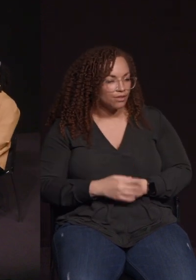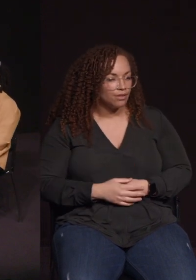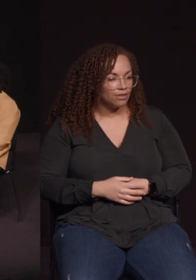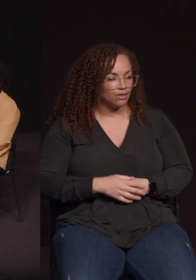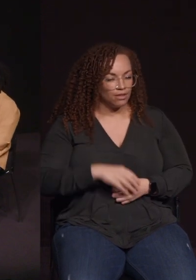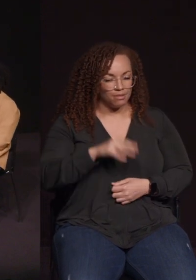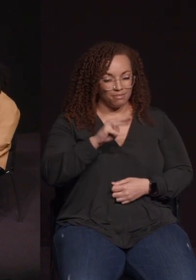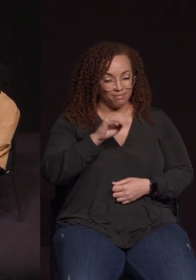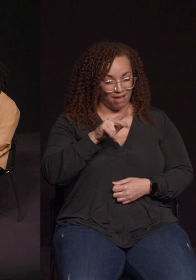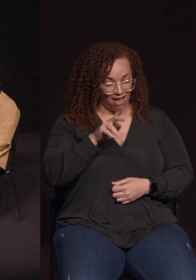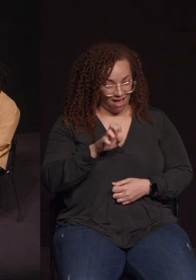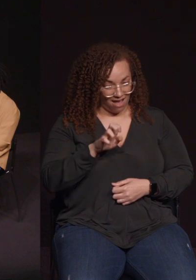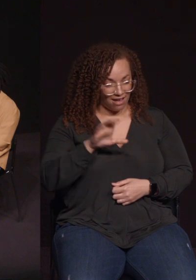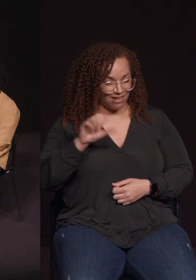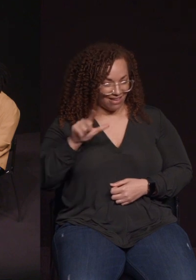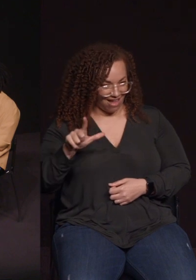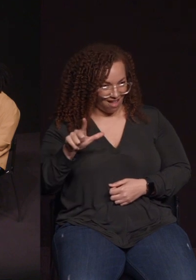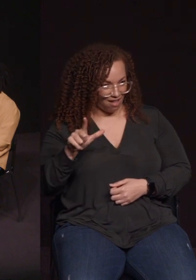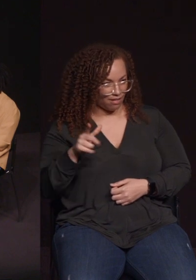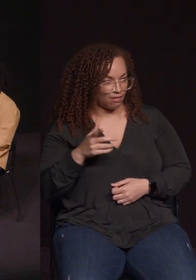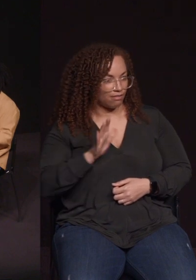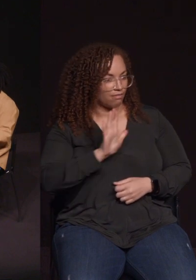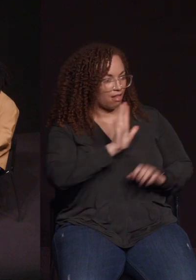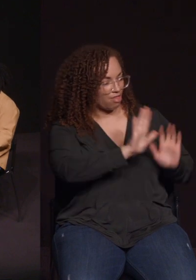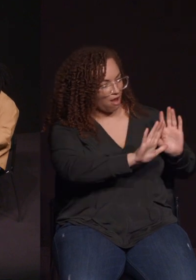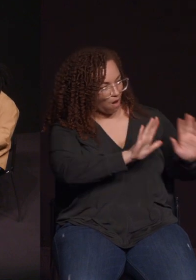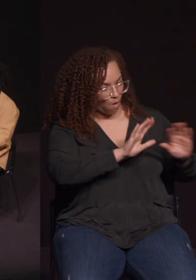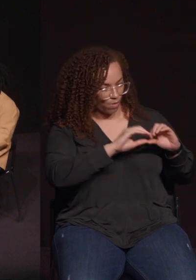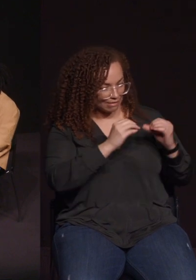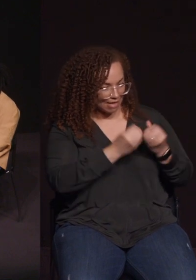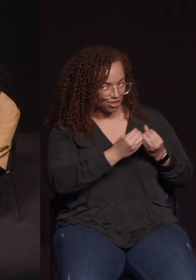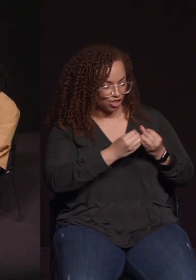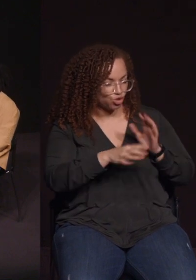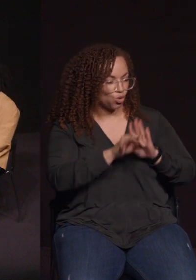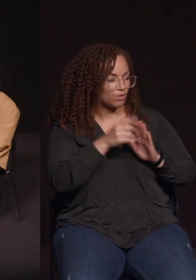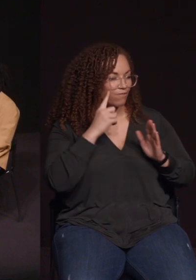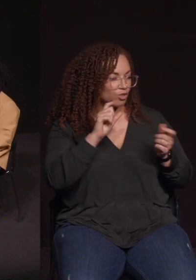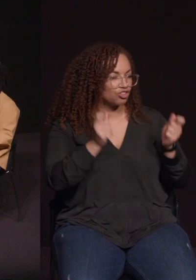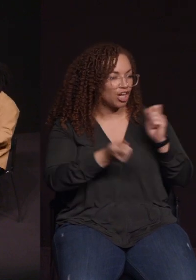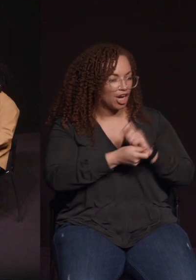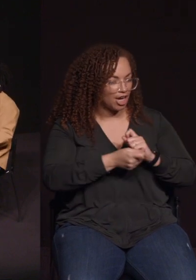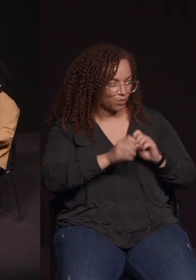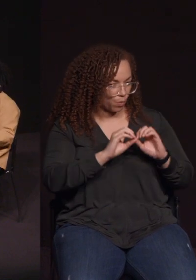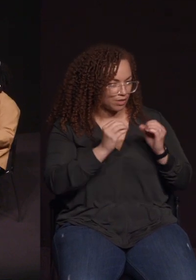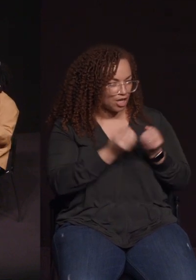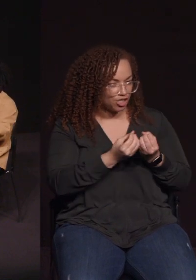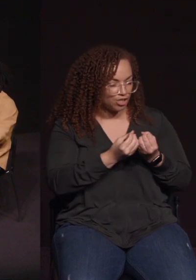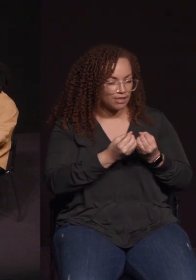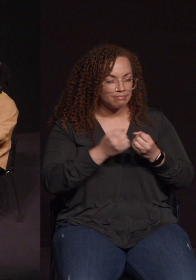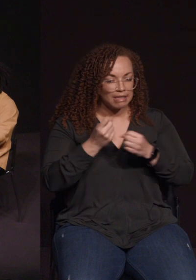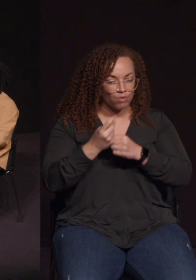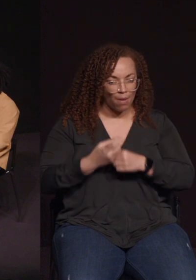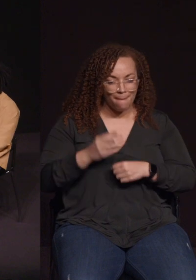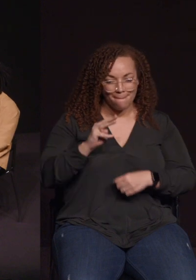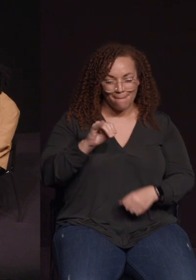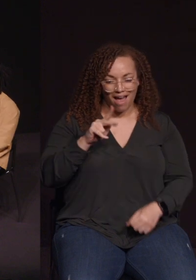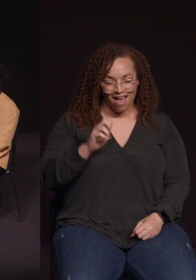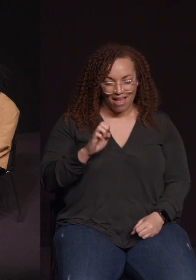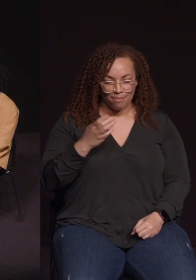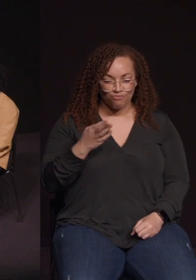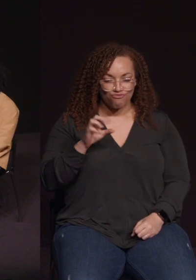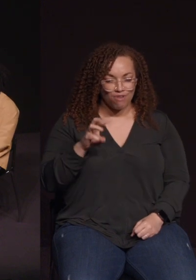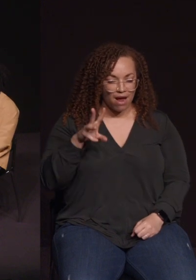Mike and Cal with the Chosen for Change organization, they organize what's called the annual Michael Brown Jr. Weekend, which